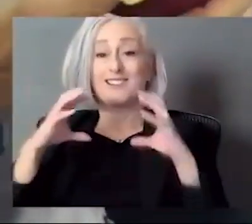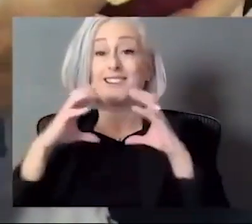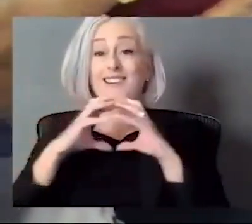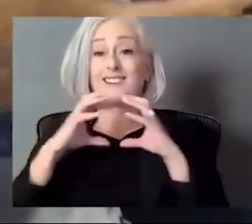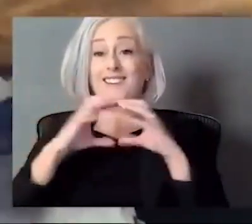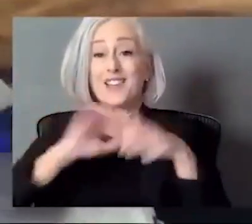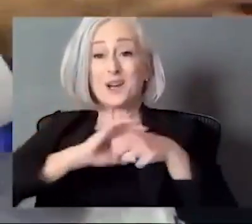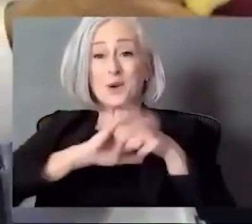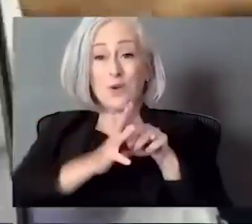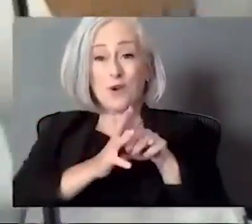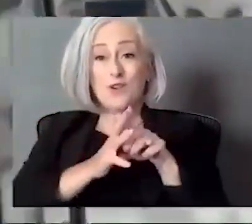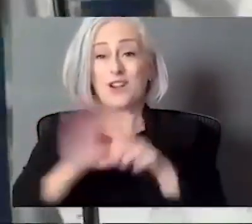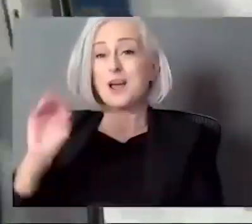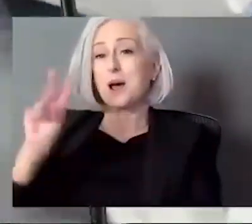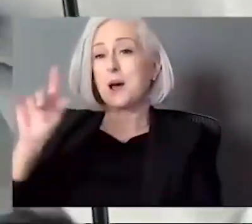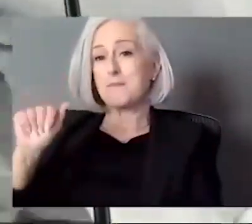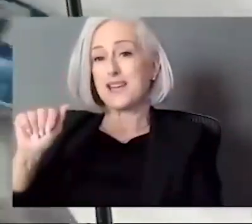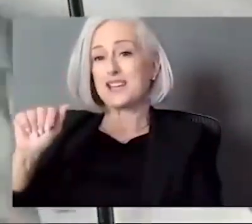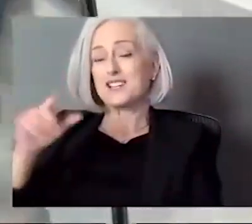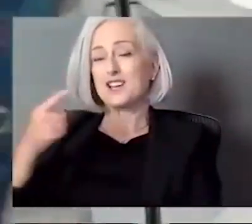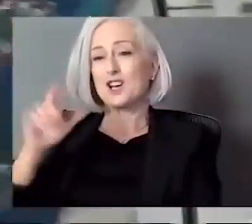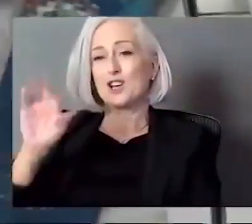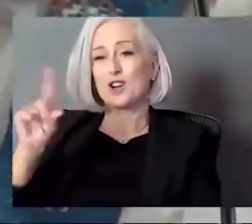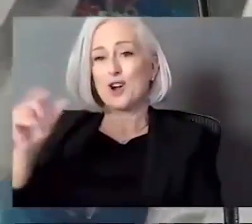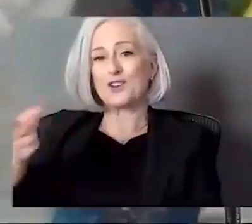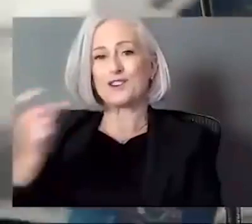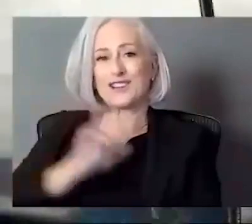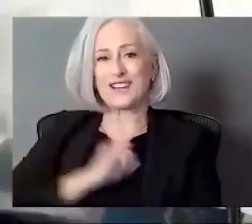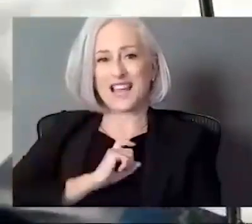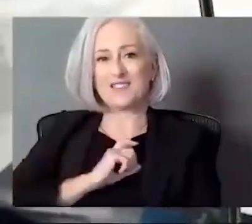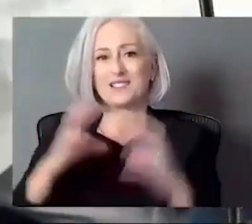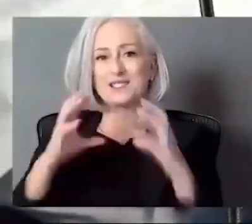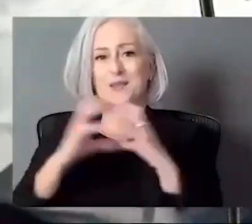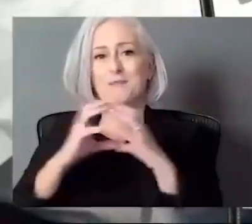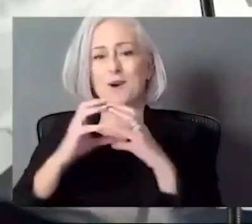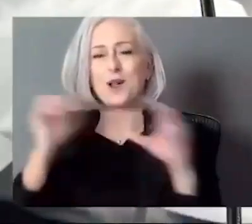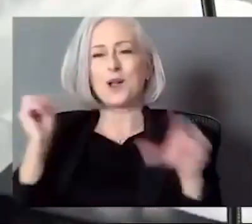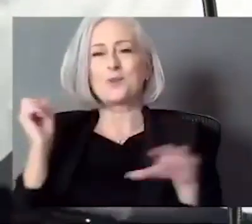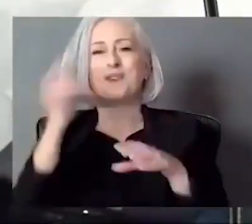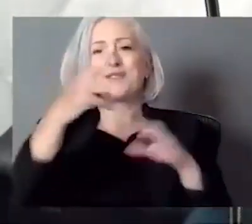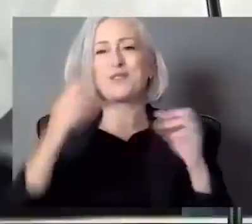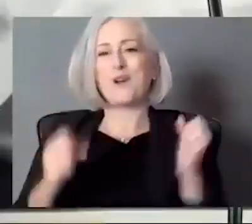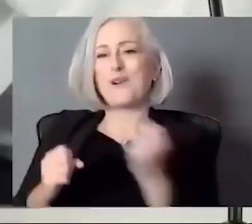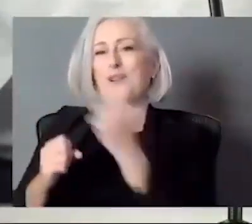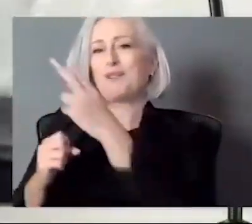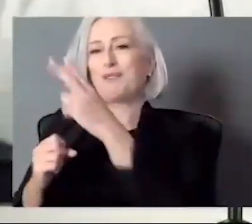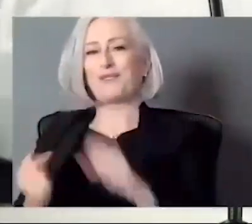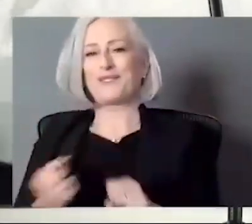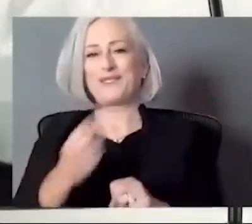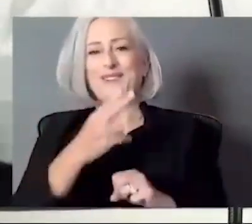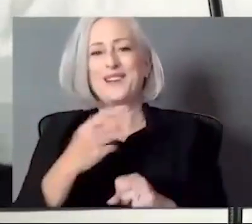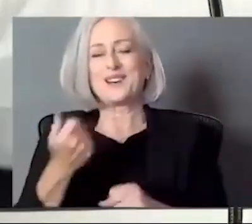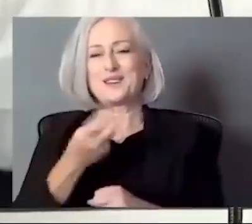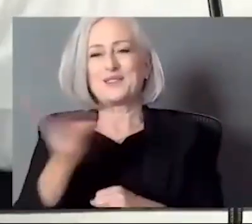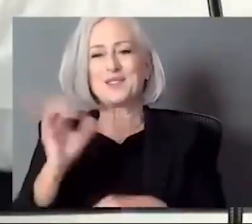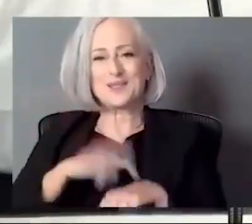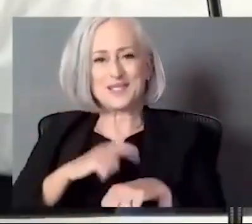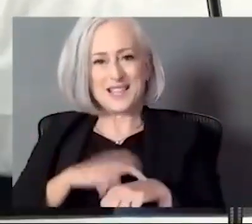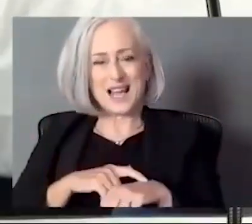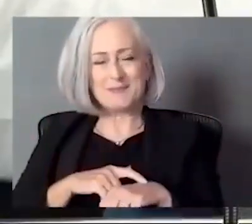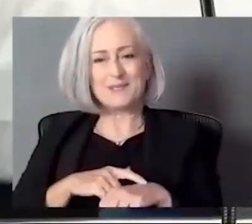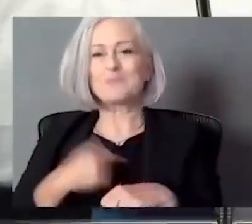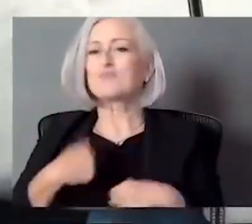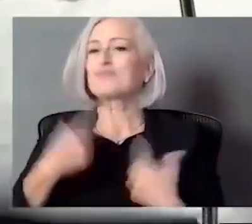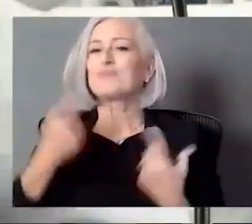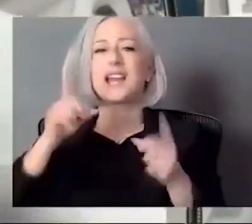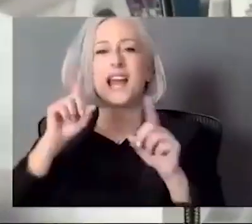gave us earlier in the year, that we've thrown a TV camera more than one time. And of course, I could agree with you, but then we would both be